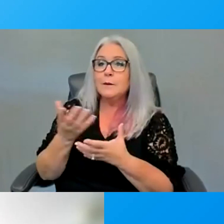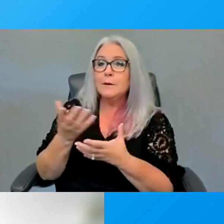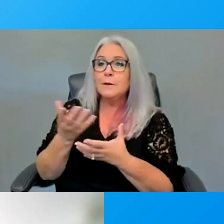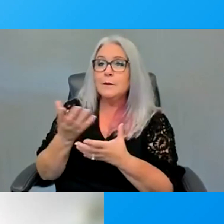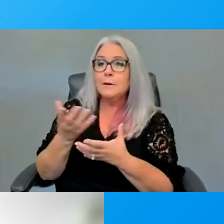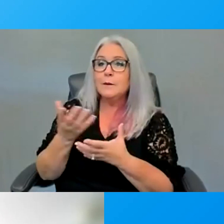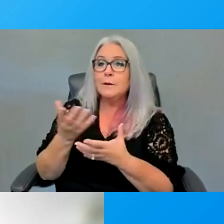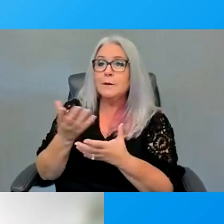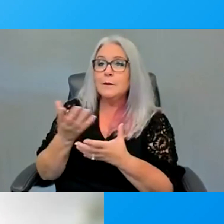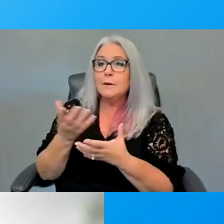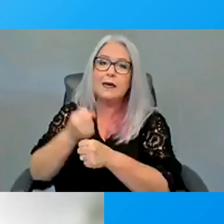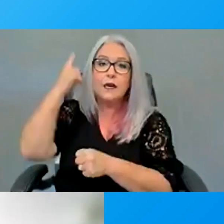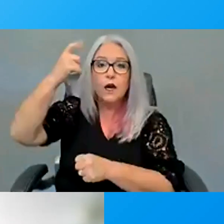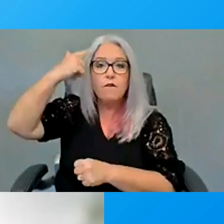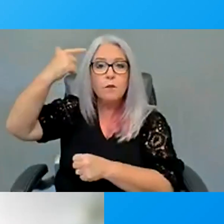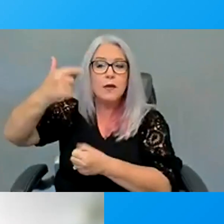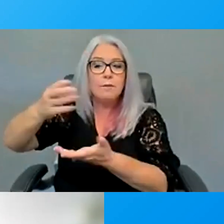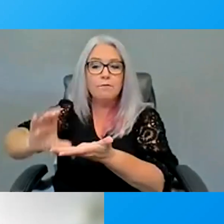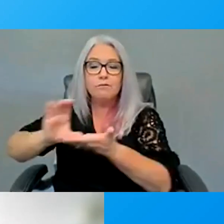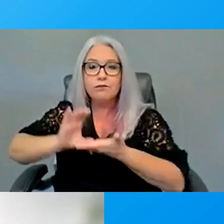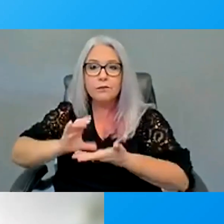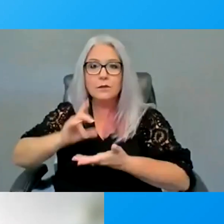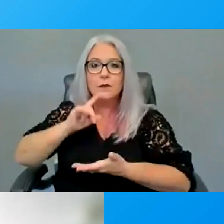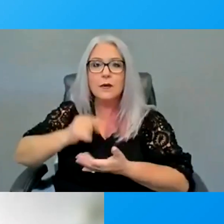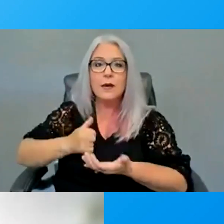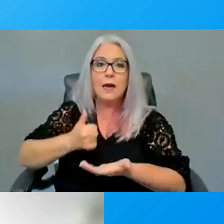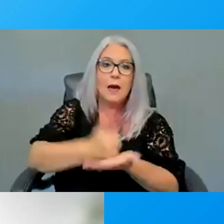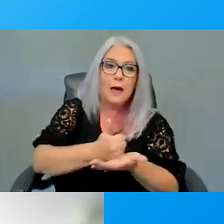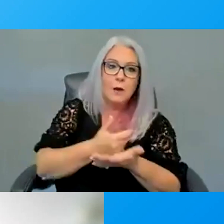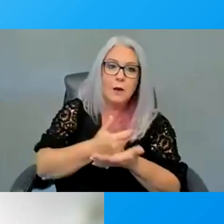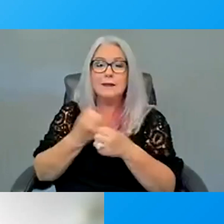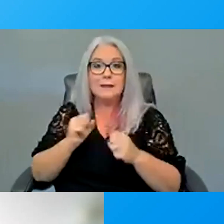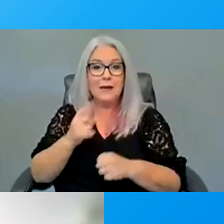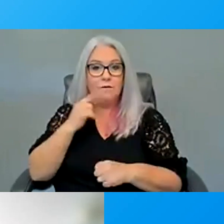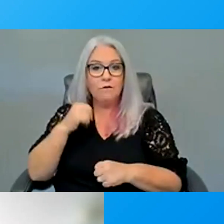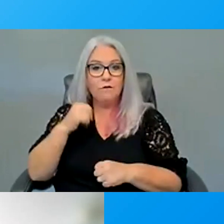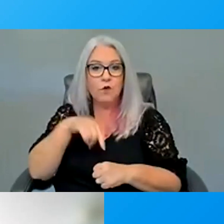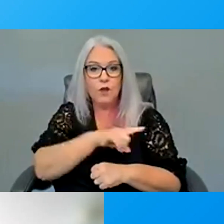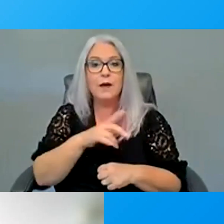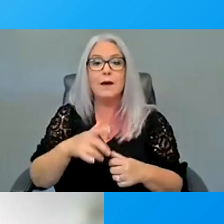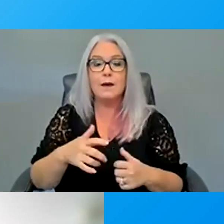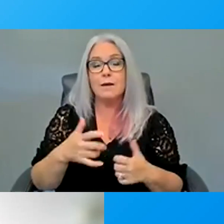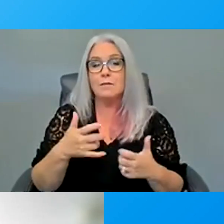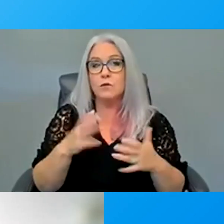child. So that's often where informal networks of support come into play.